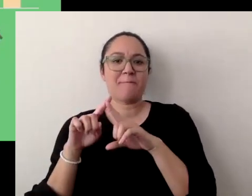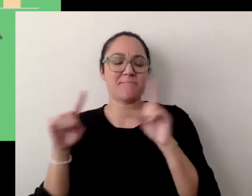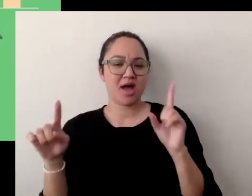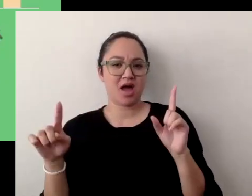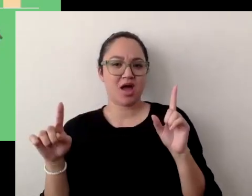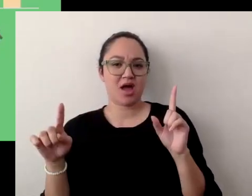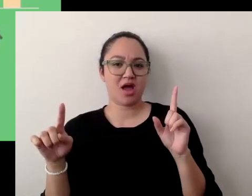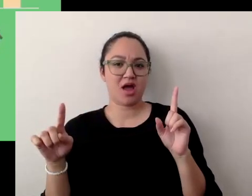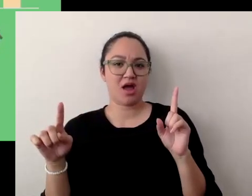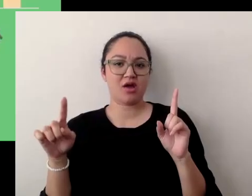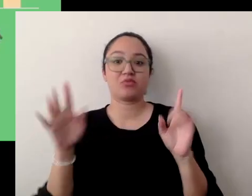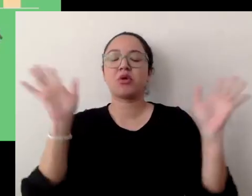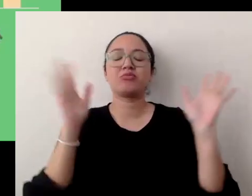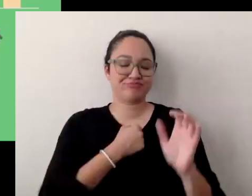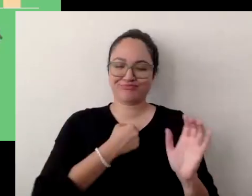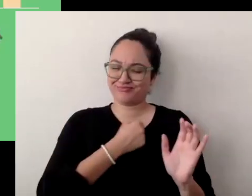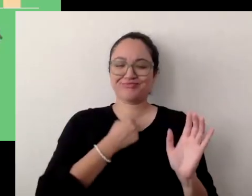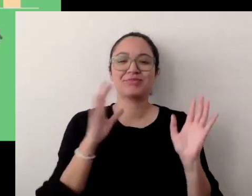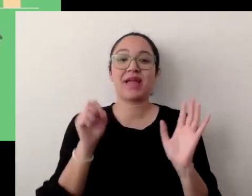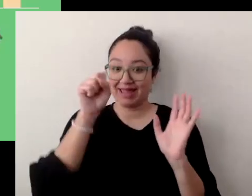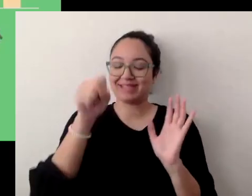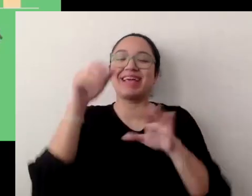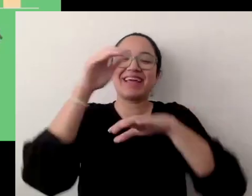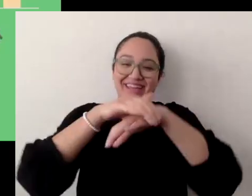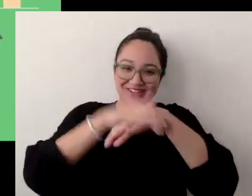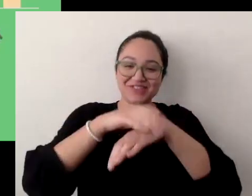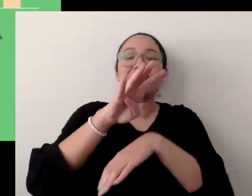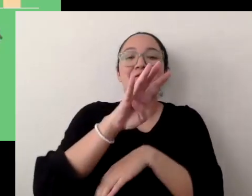heard, oh, I'm sorry. Yes, it was heard a lot in English. It was